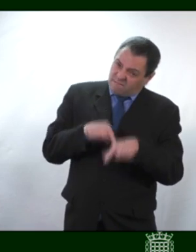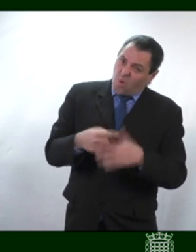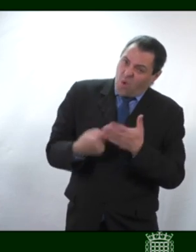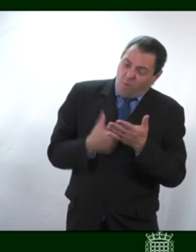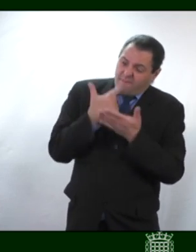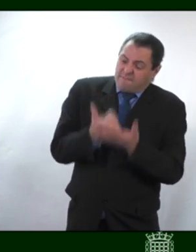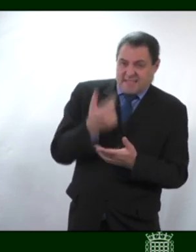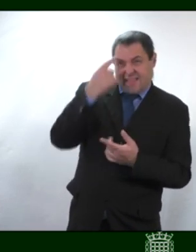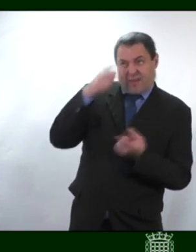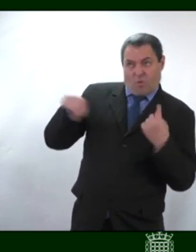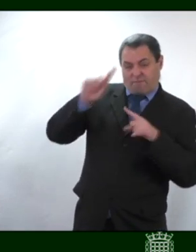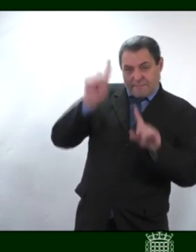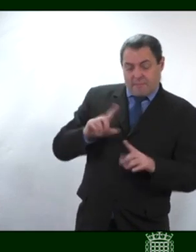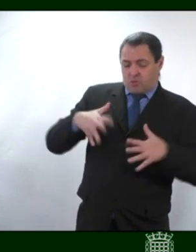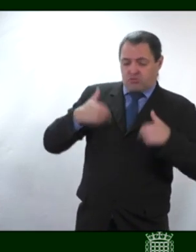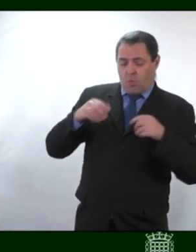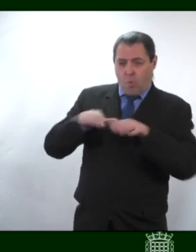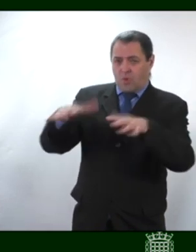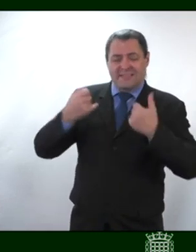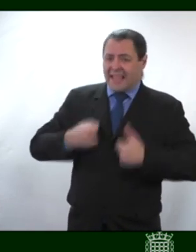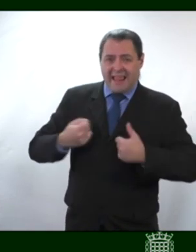of COVID. We know the virus